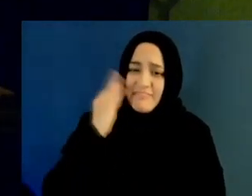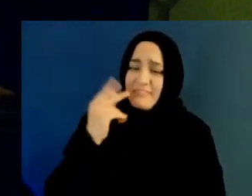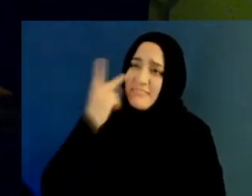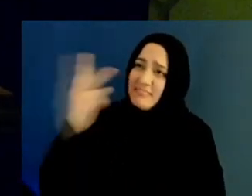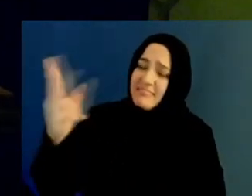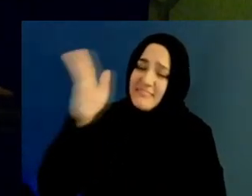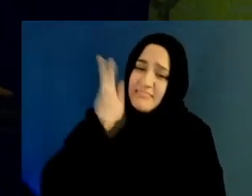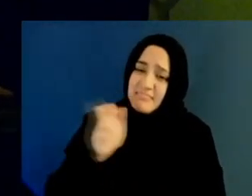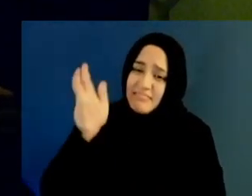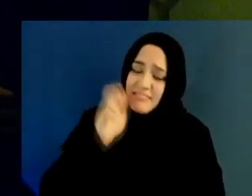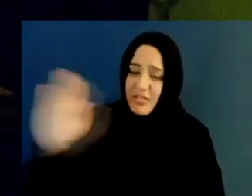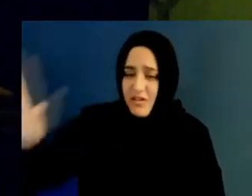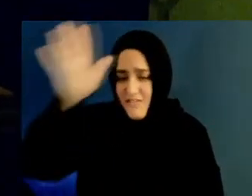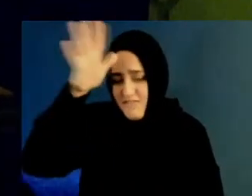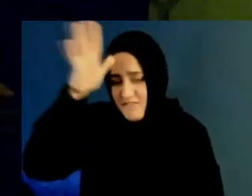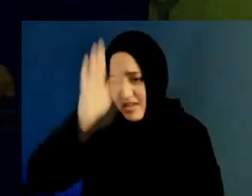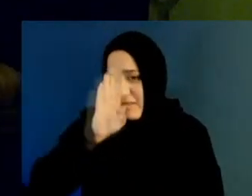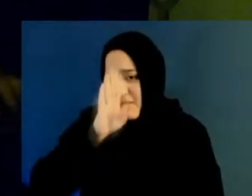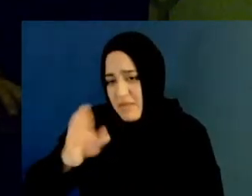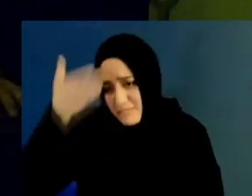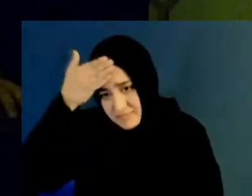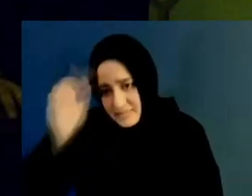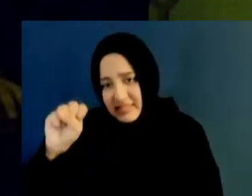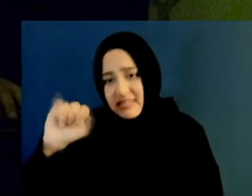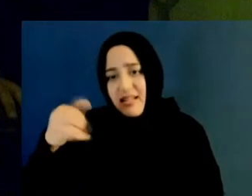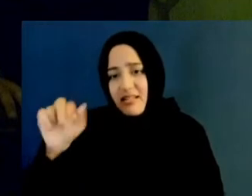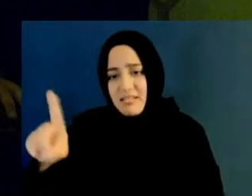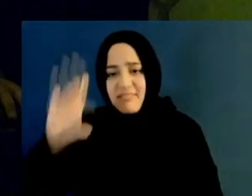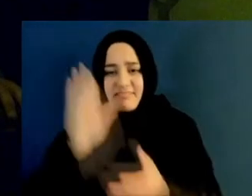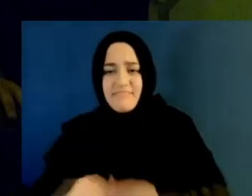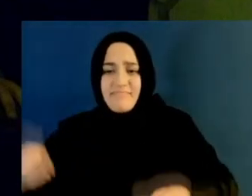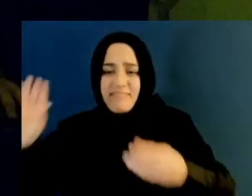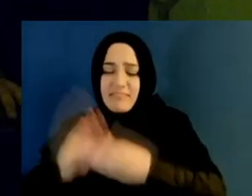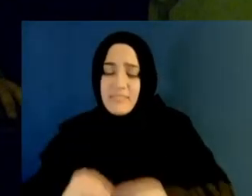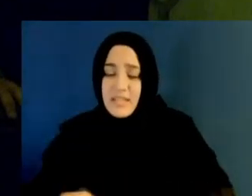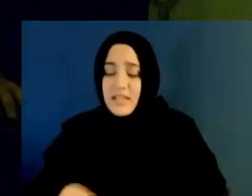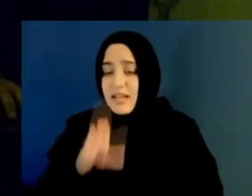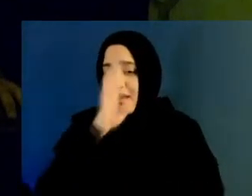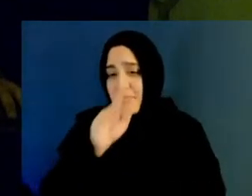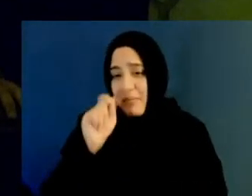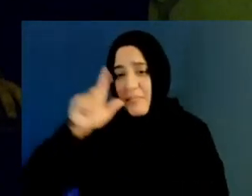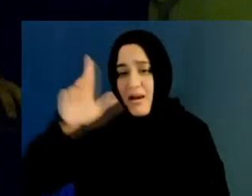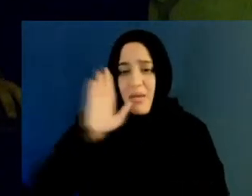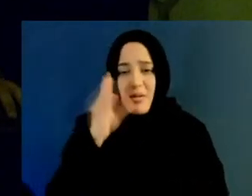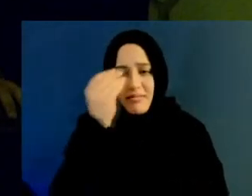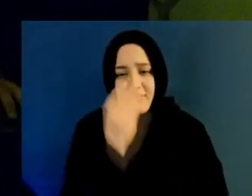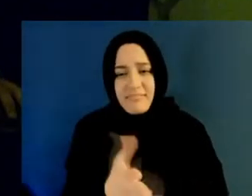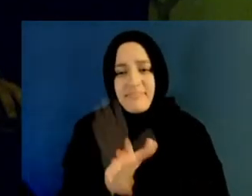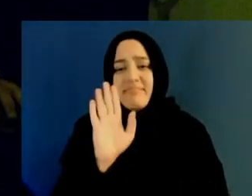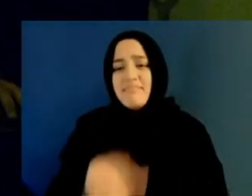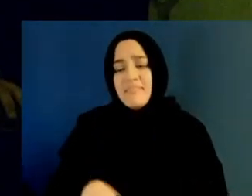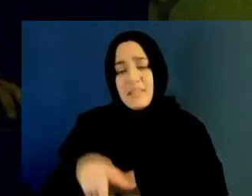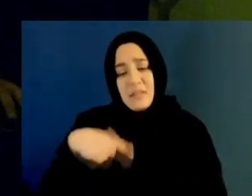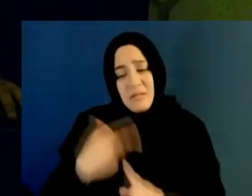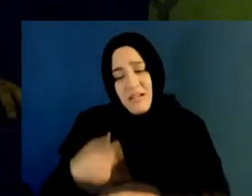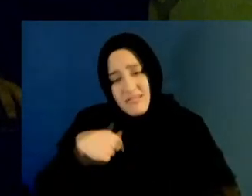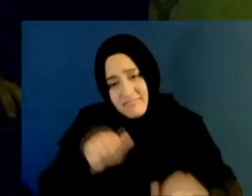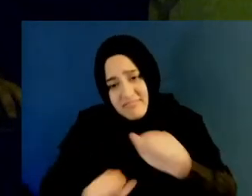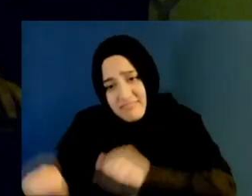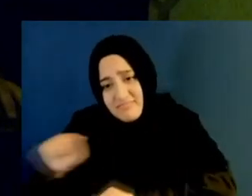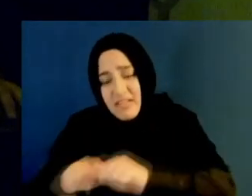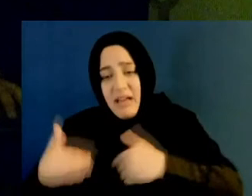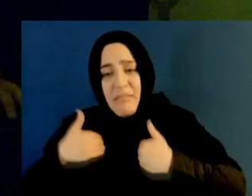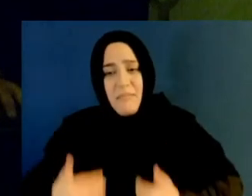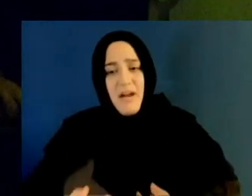Ba'ad, Imam Zainul Abideen, Imam al-Bakir will say to you, when I was giving ghusl to my father,